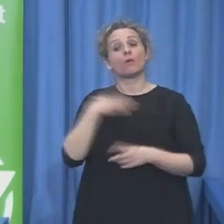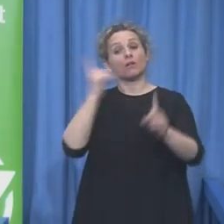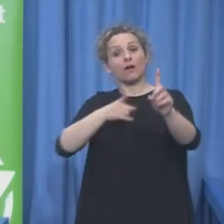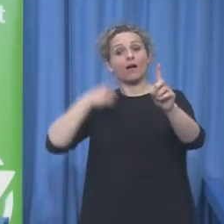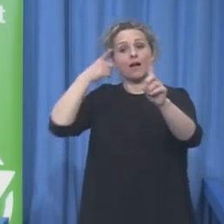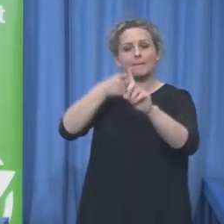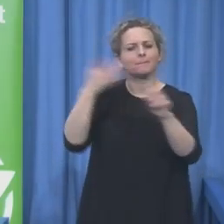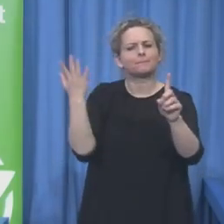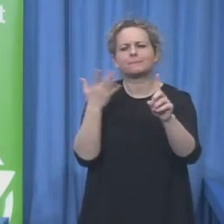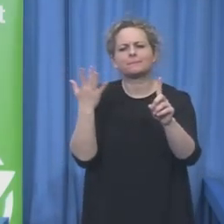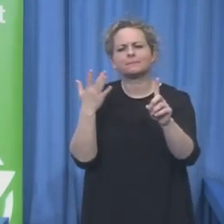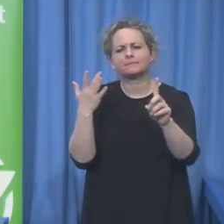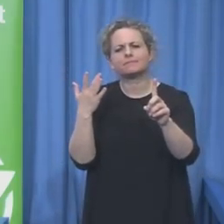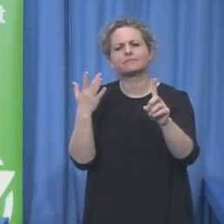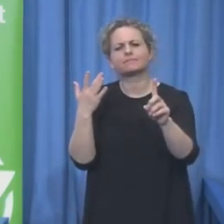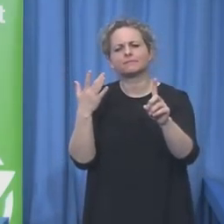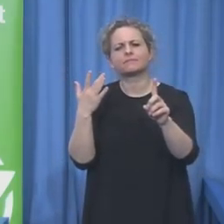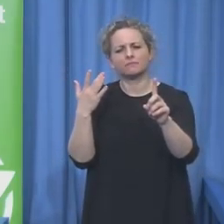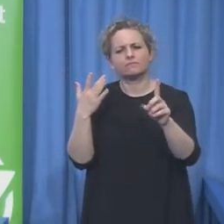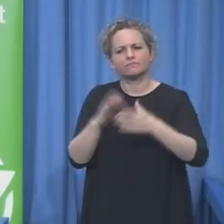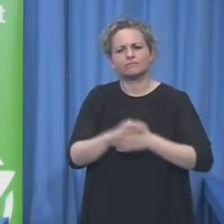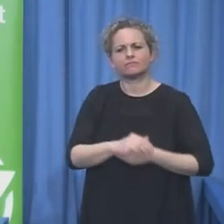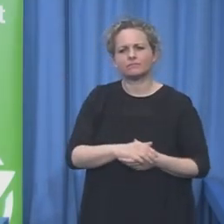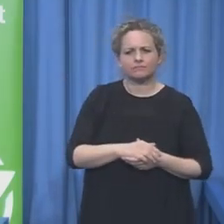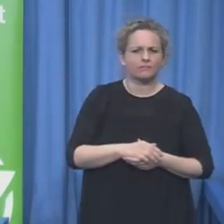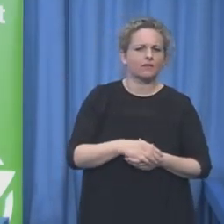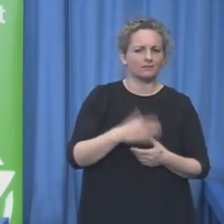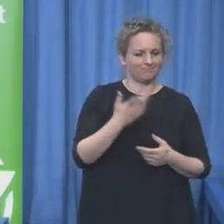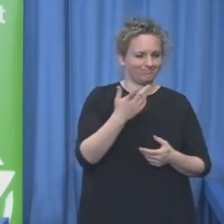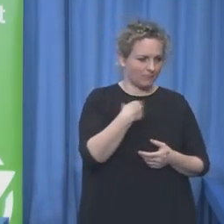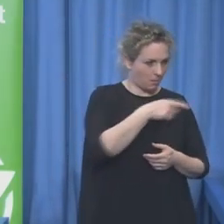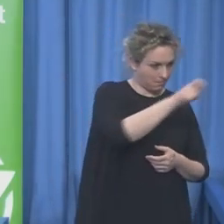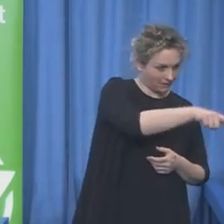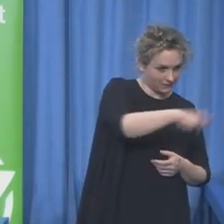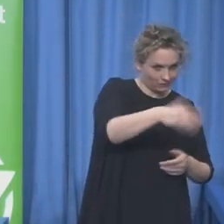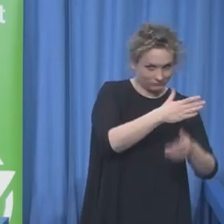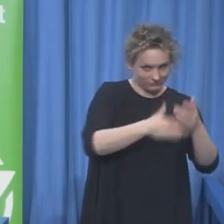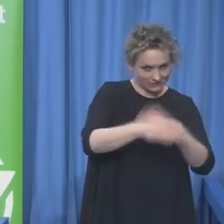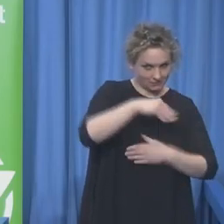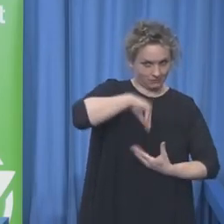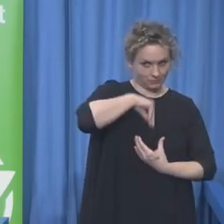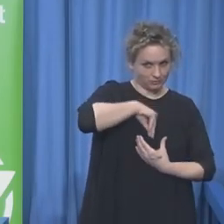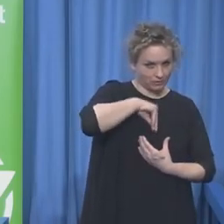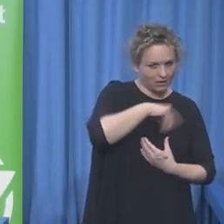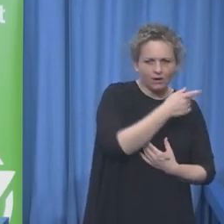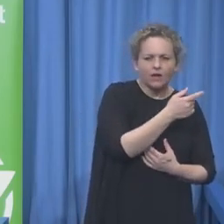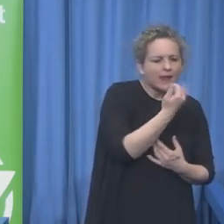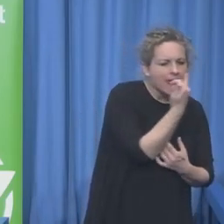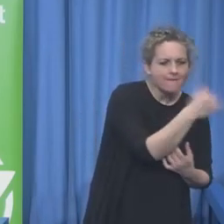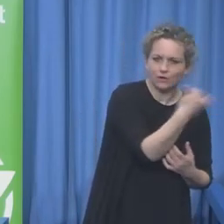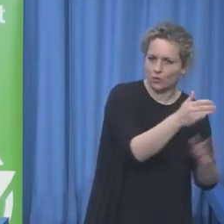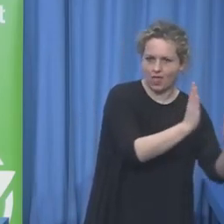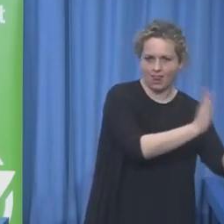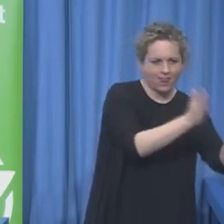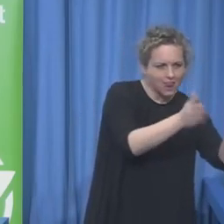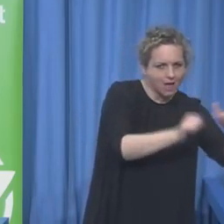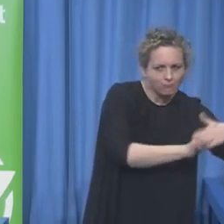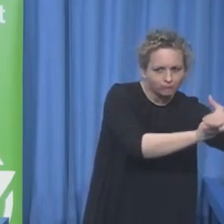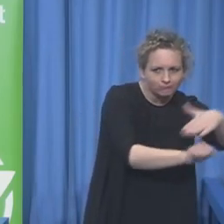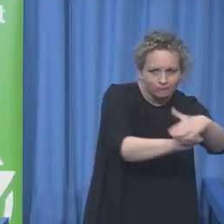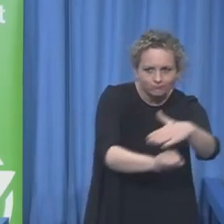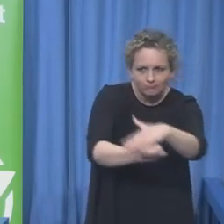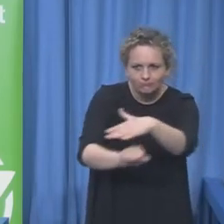their own recovery plan. Each one of them has their own, set their own goals, set their own vision on